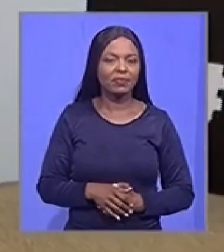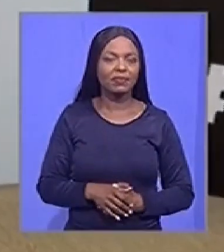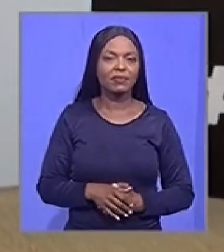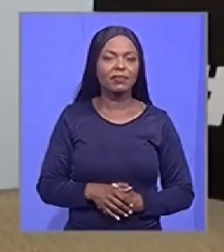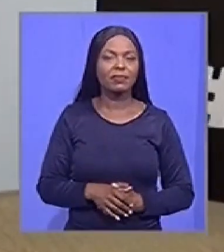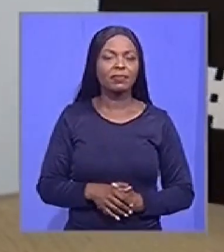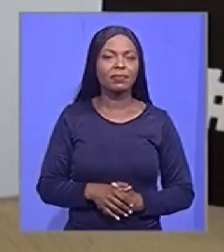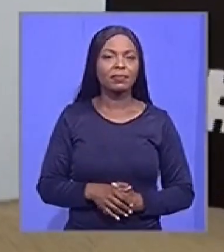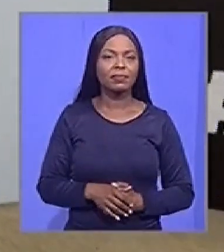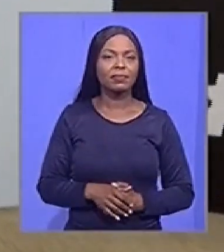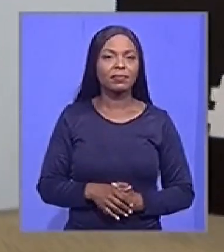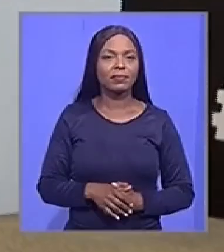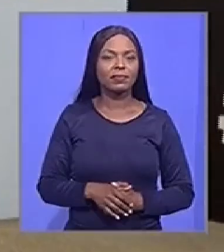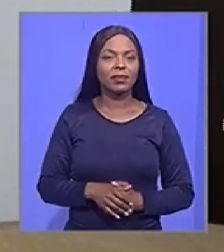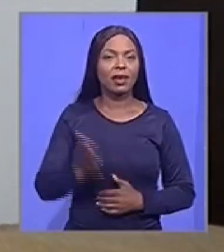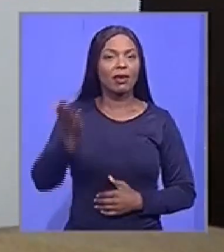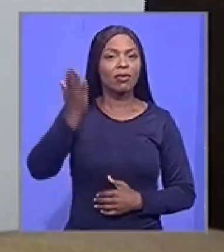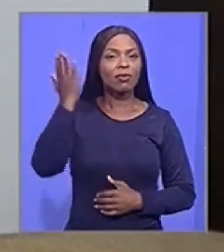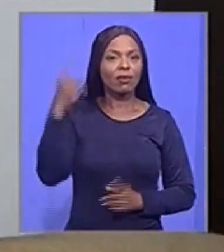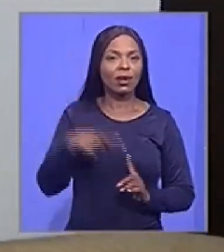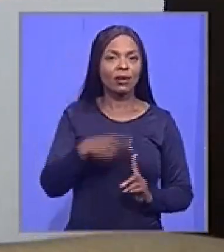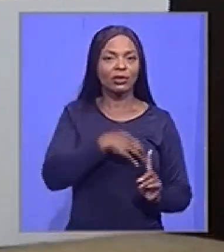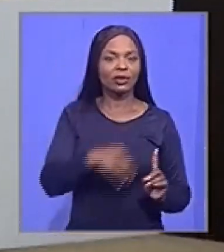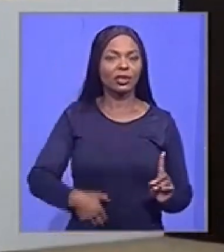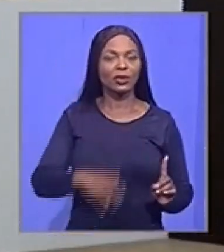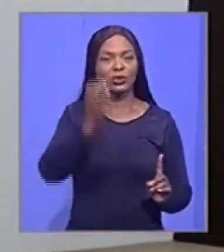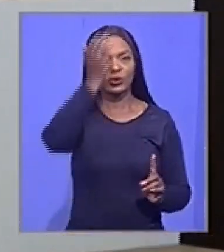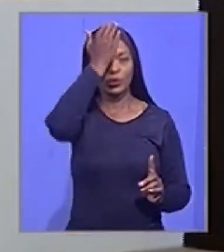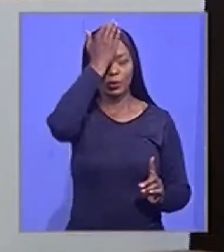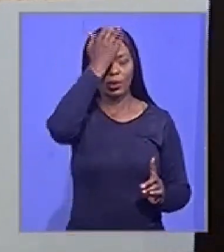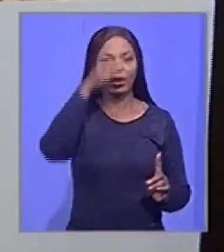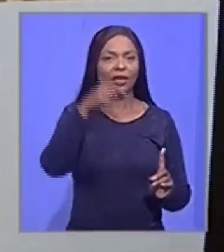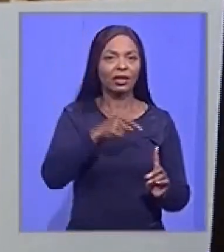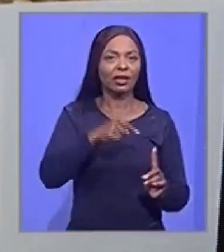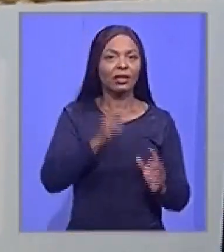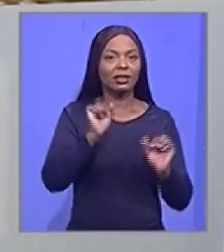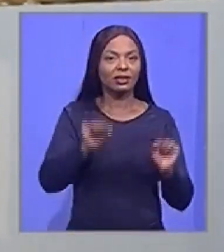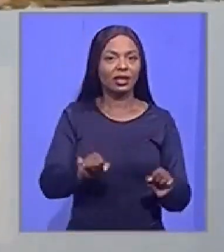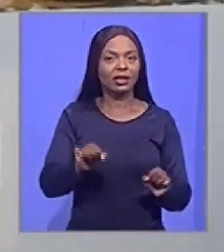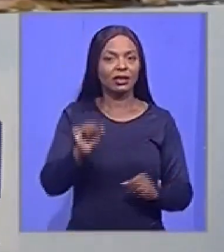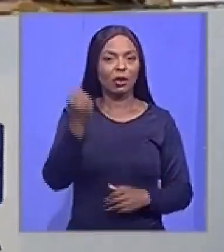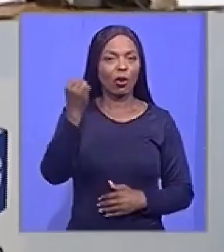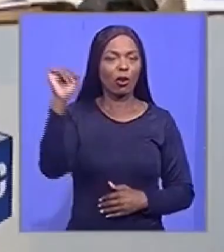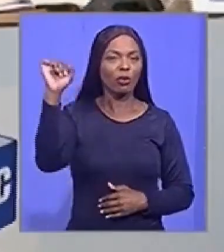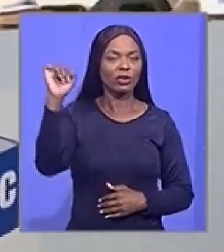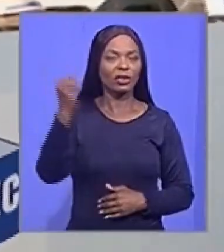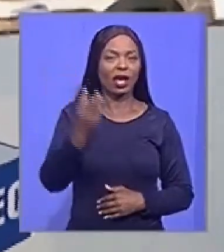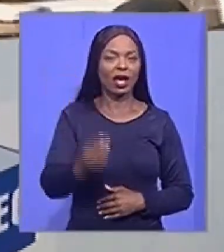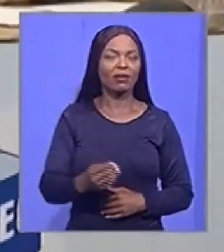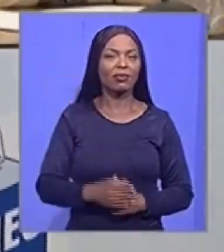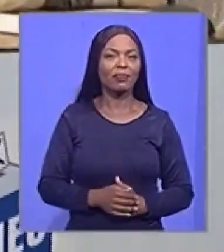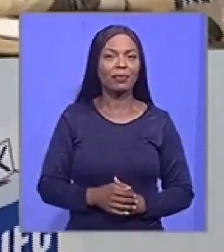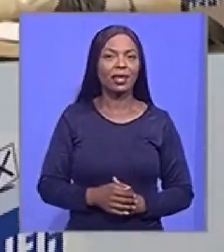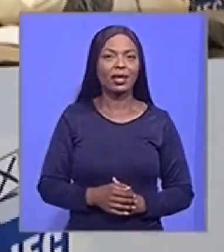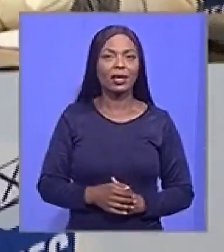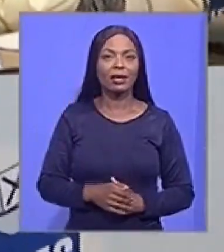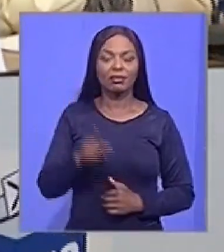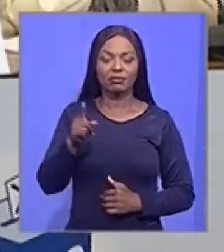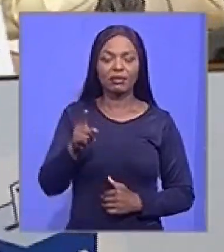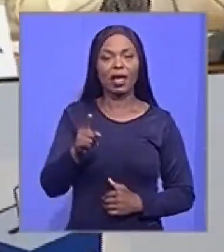In the case of former President Zuma, yes, we did receive an objection, which has been